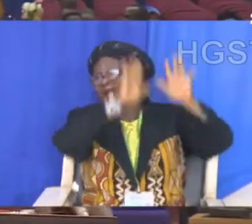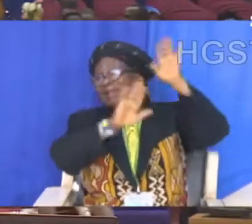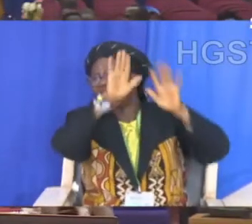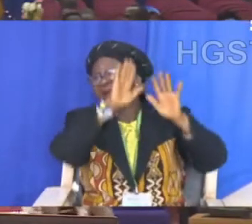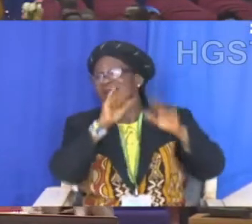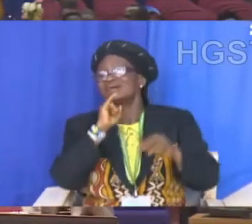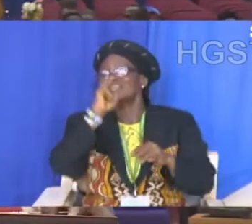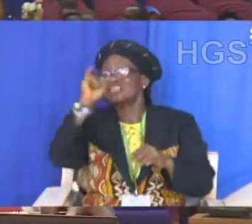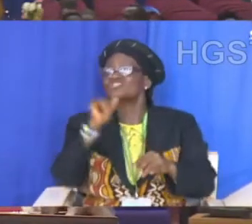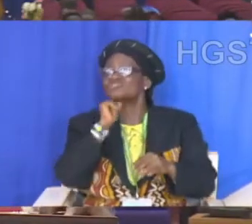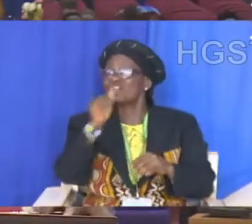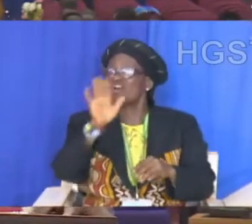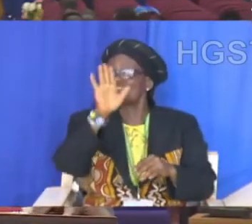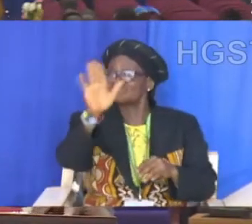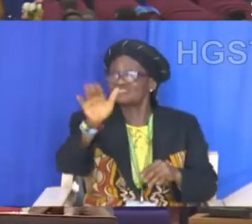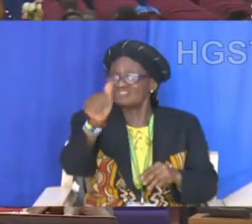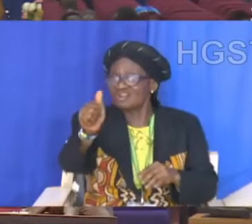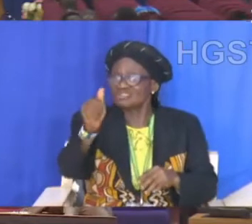Why?